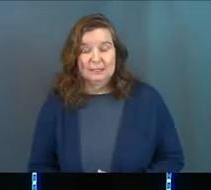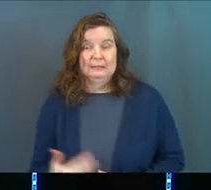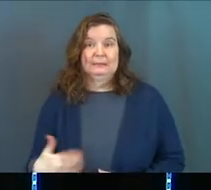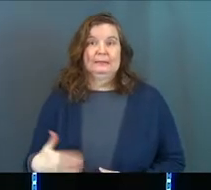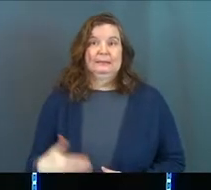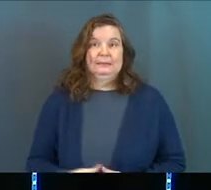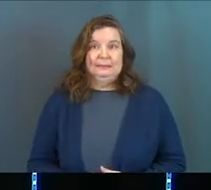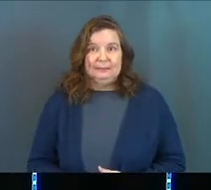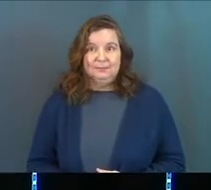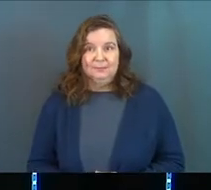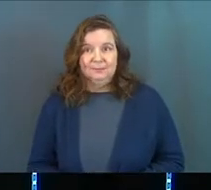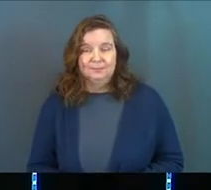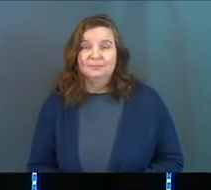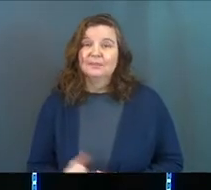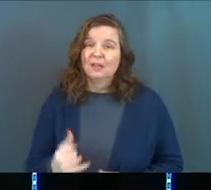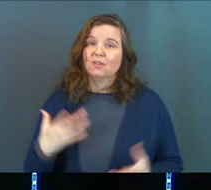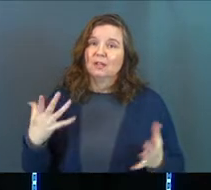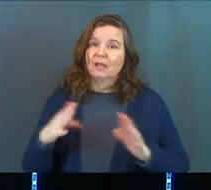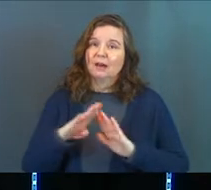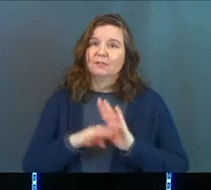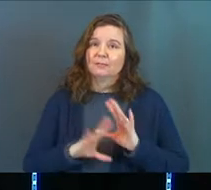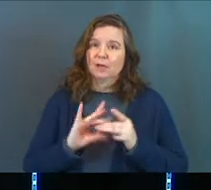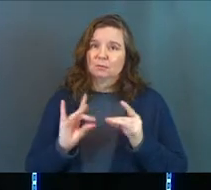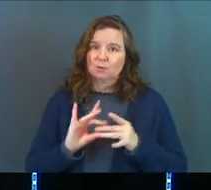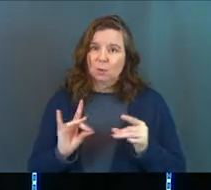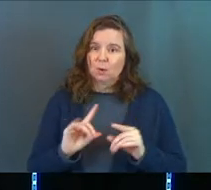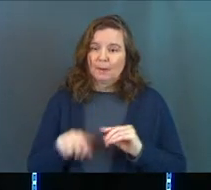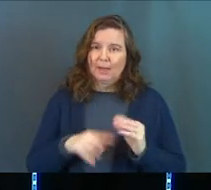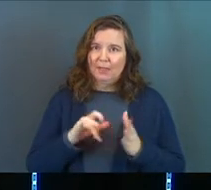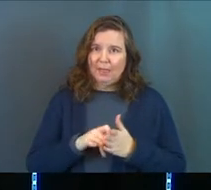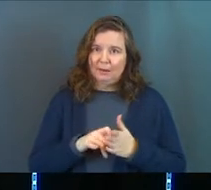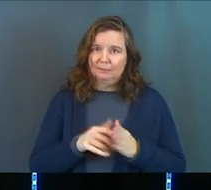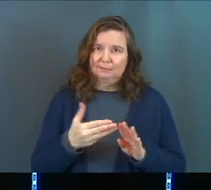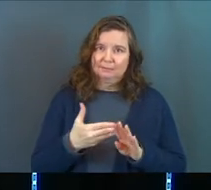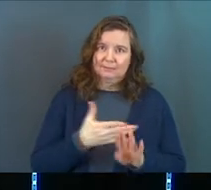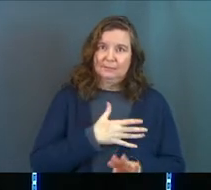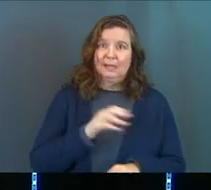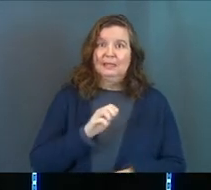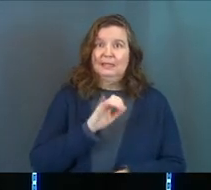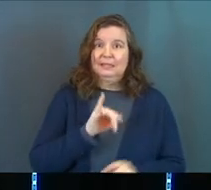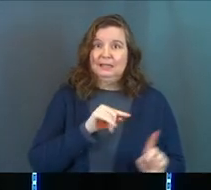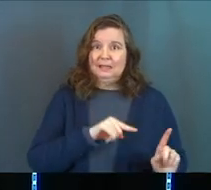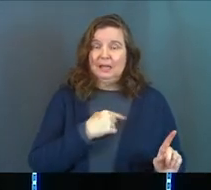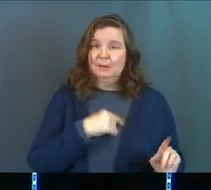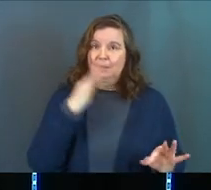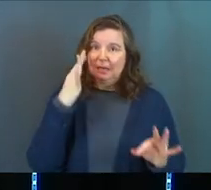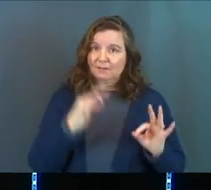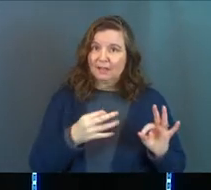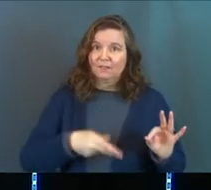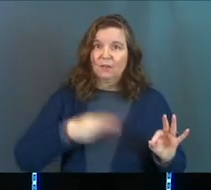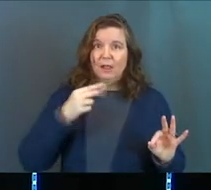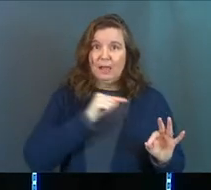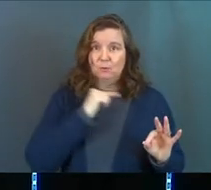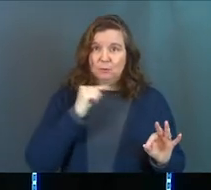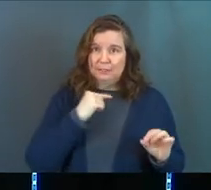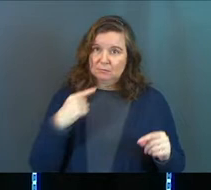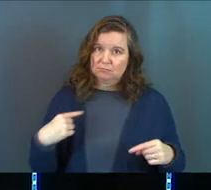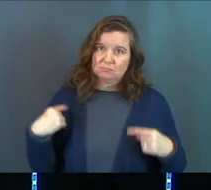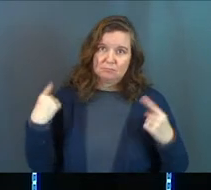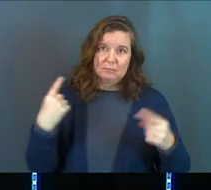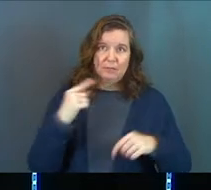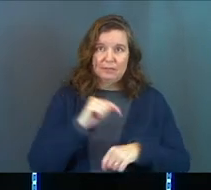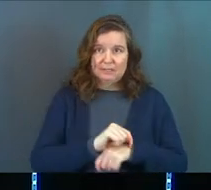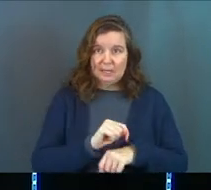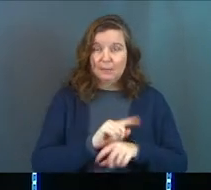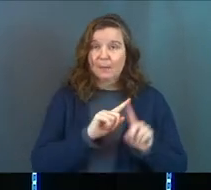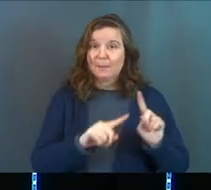Whew! Now, there's a whole backstory about all of that. Eli had been a faithful high priest in the